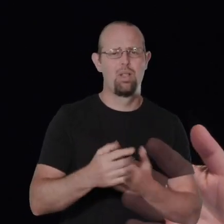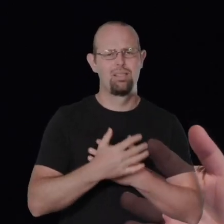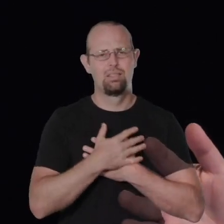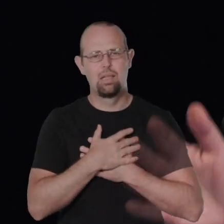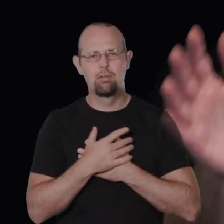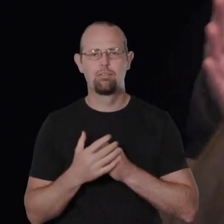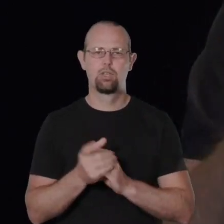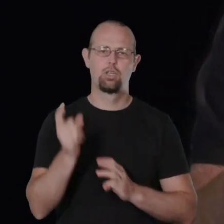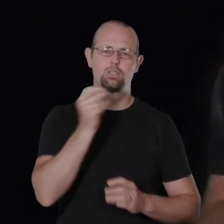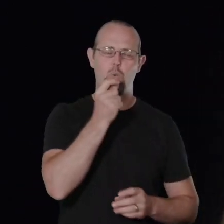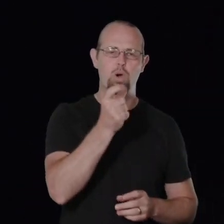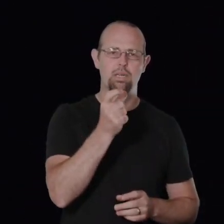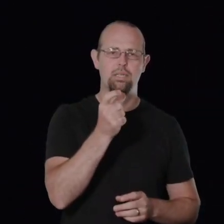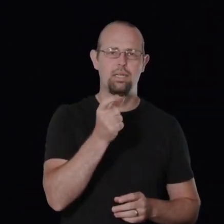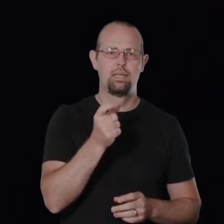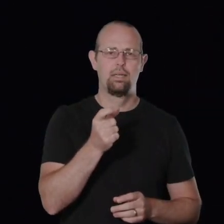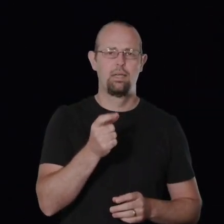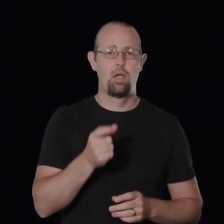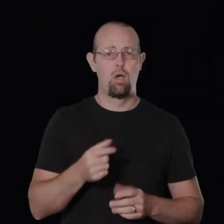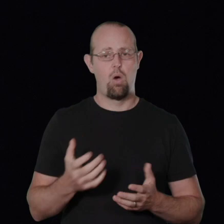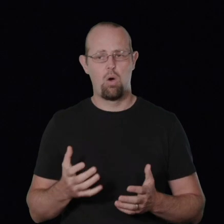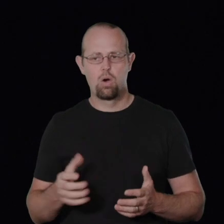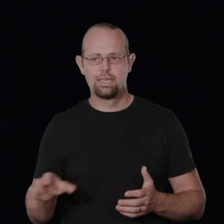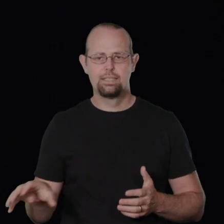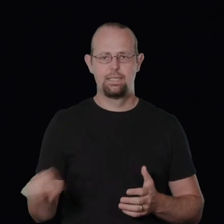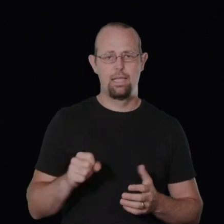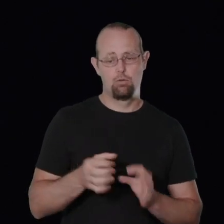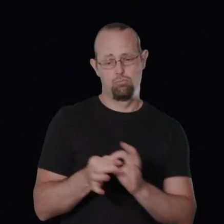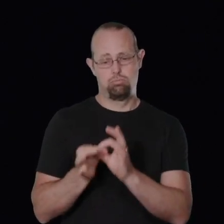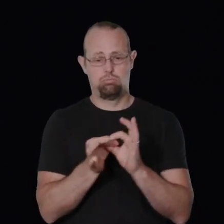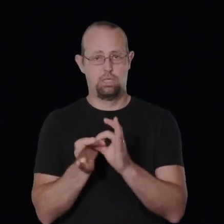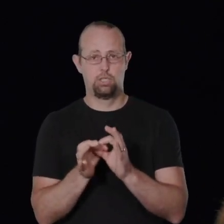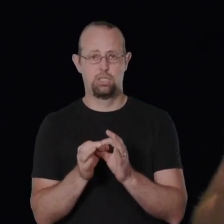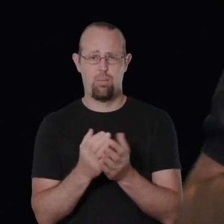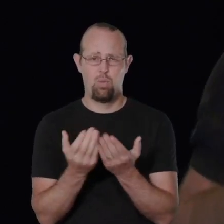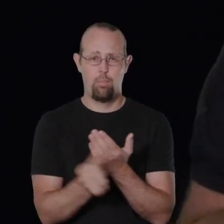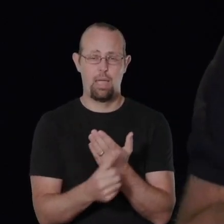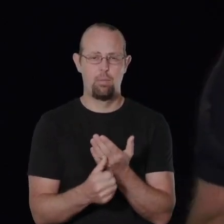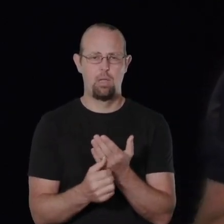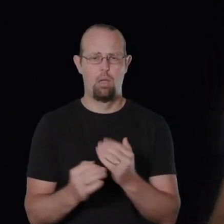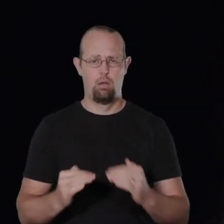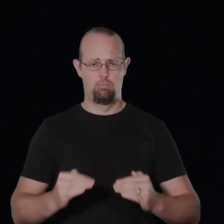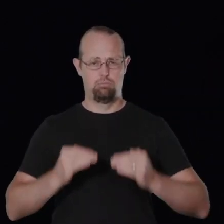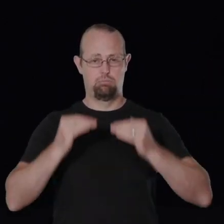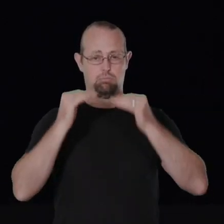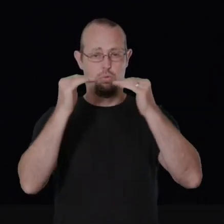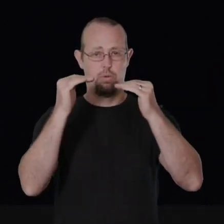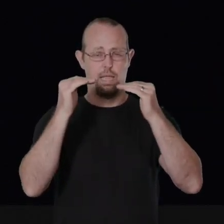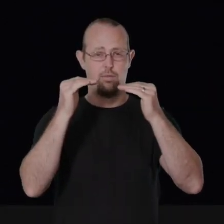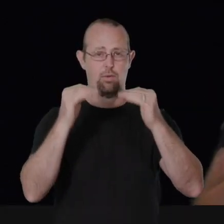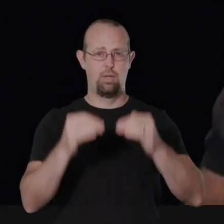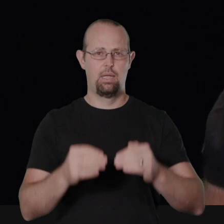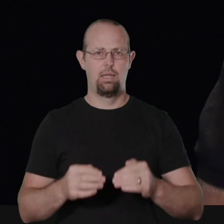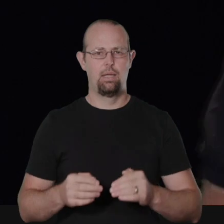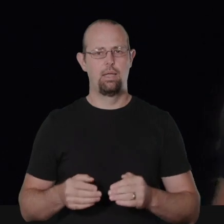or to help you take your relationship with the Word of God to a whole new level. So here's